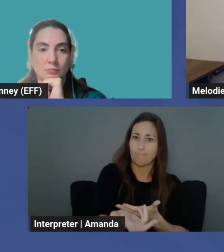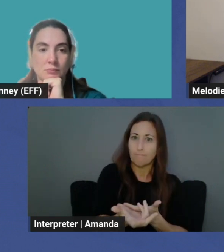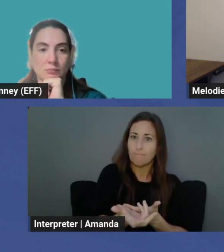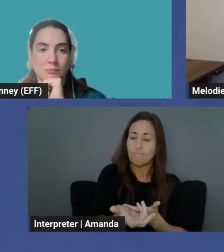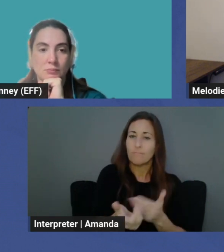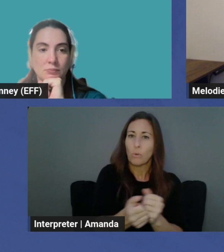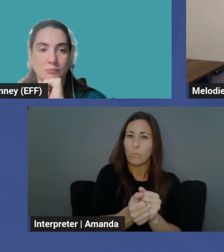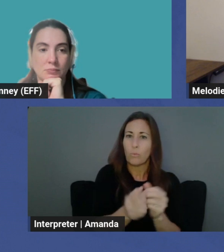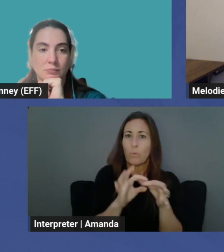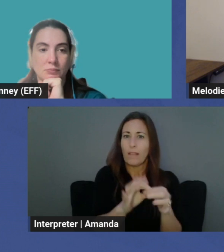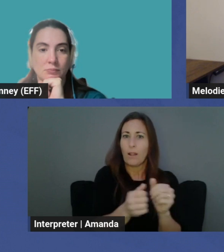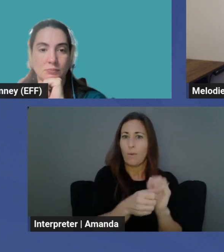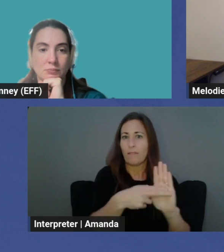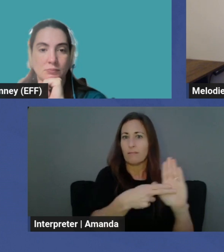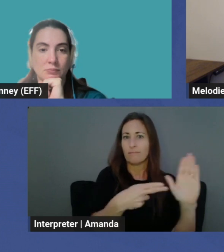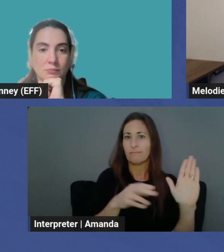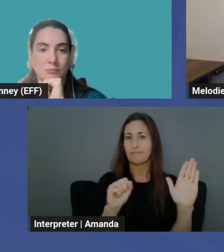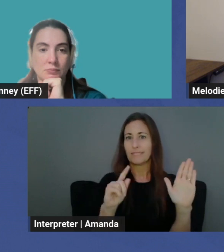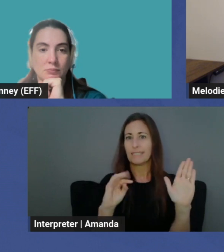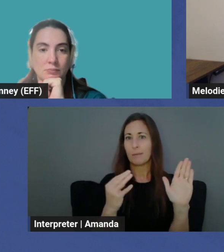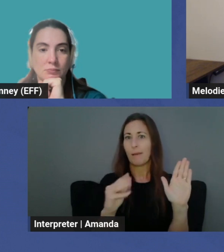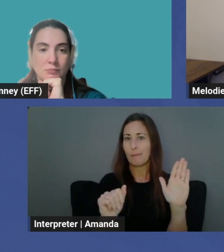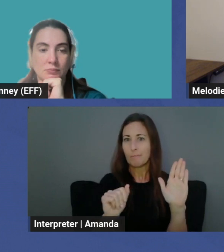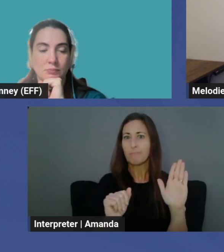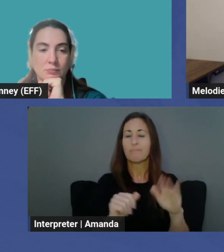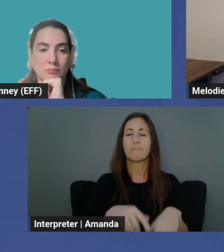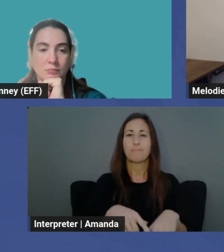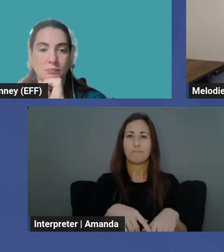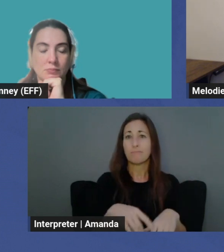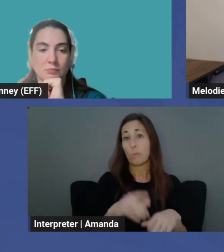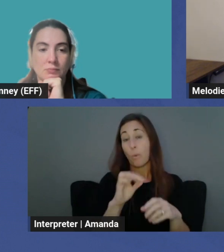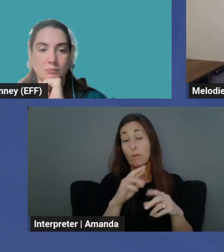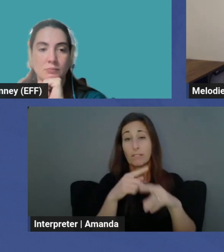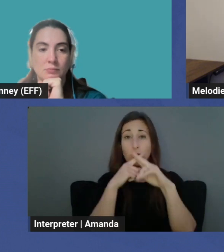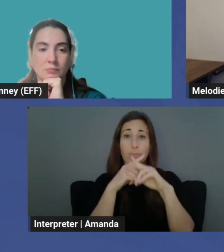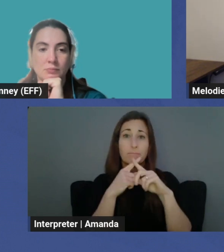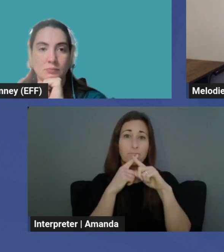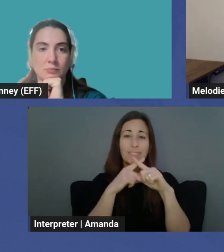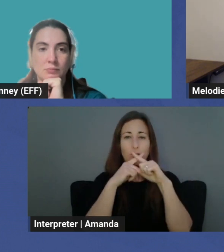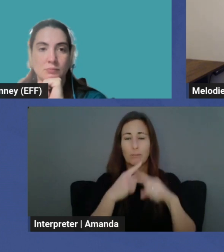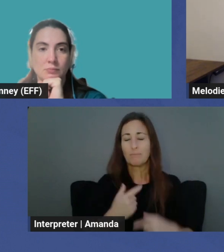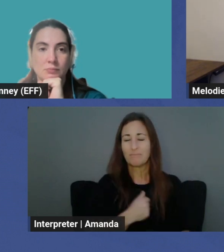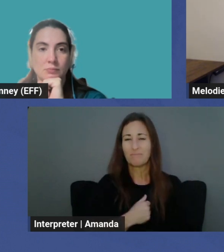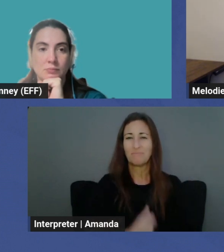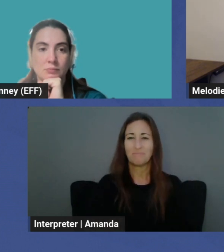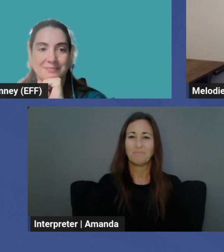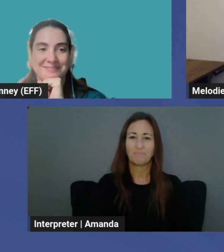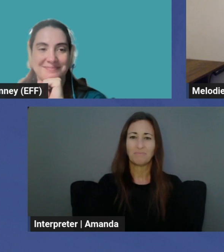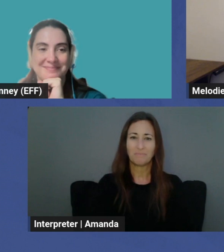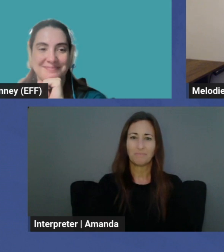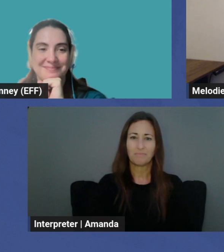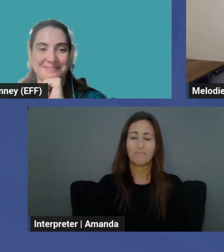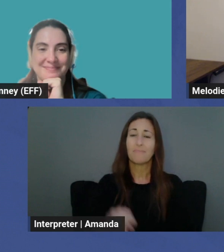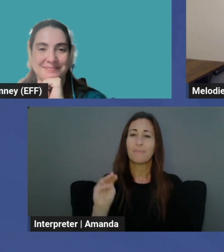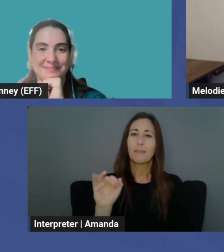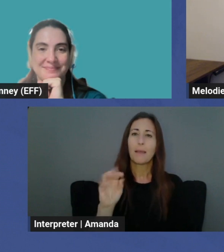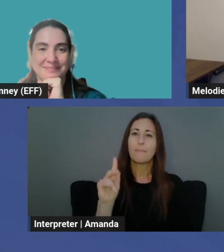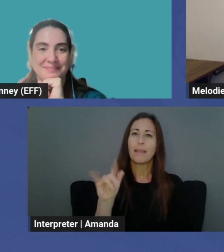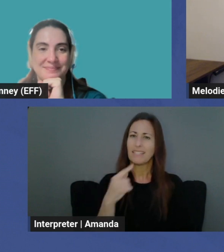stigma and of criminalization and censorship. Yeah, lots going on. I want